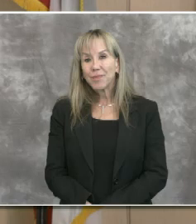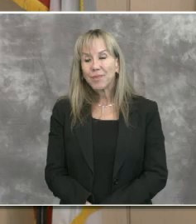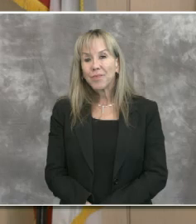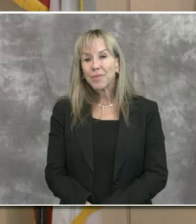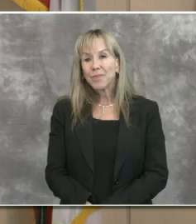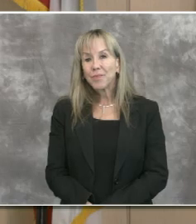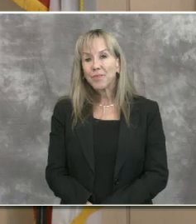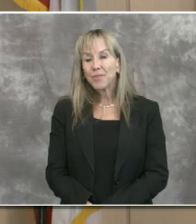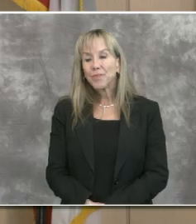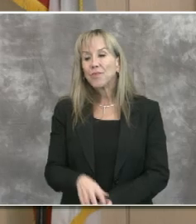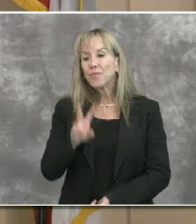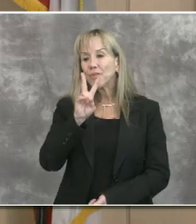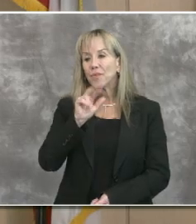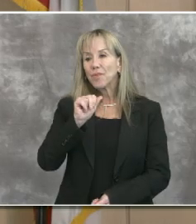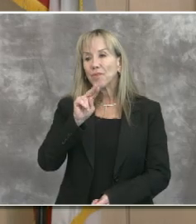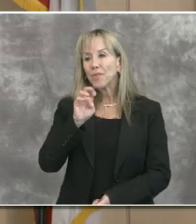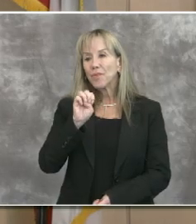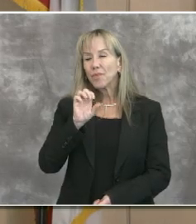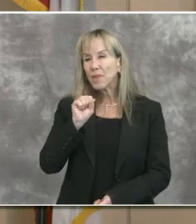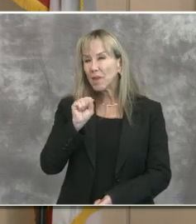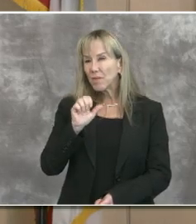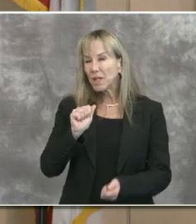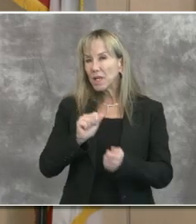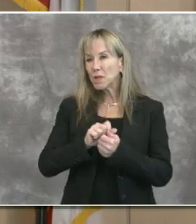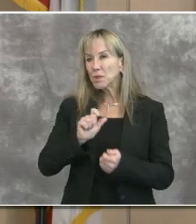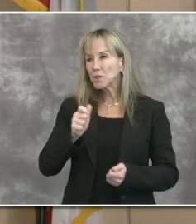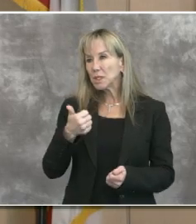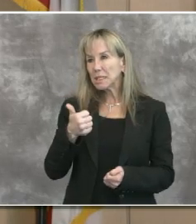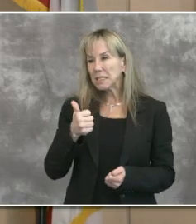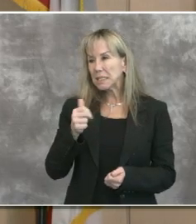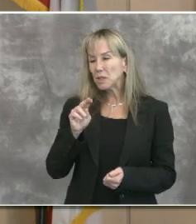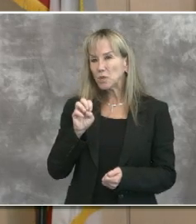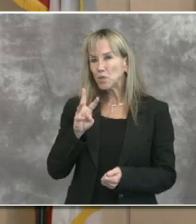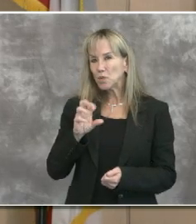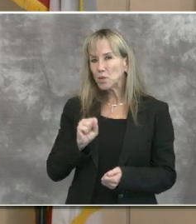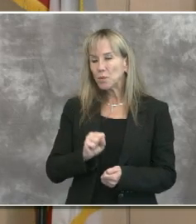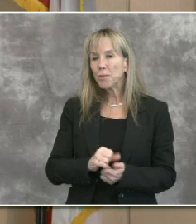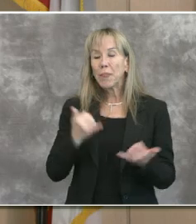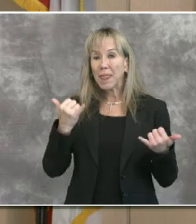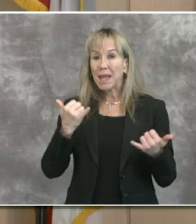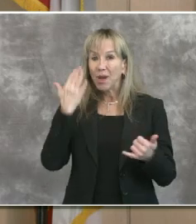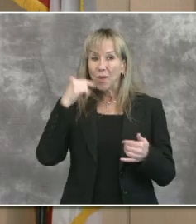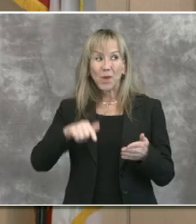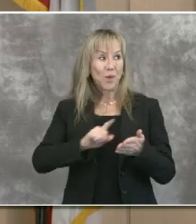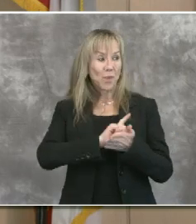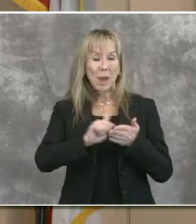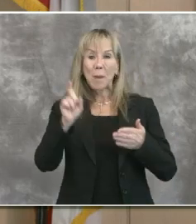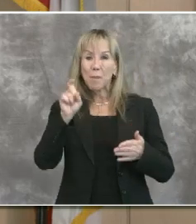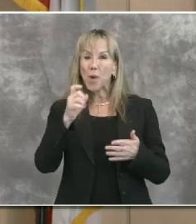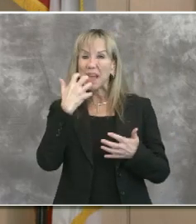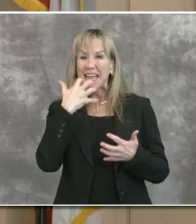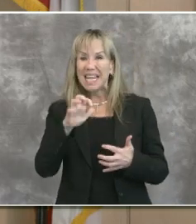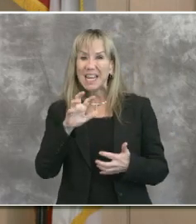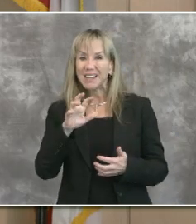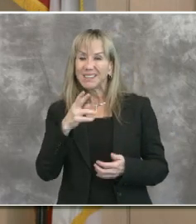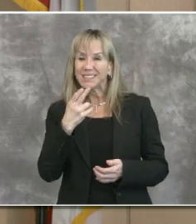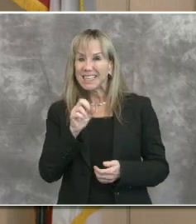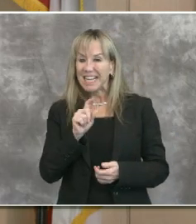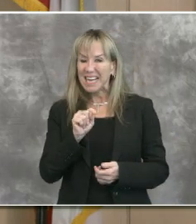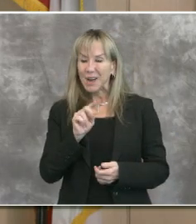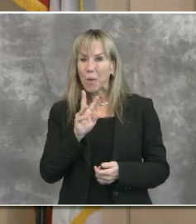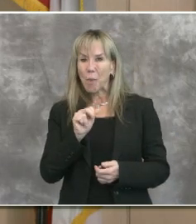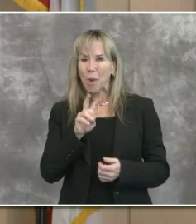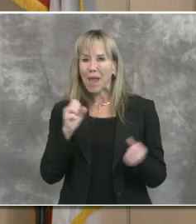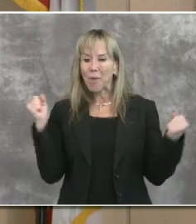Hi, this is Vanessa Van Hefty calling with 10 News. We're expecting a big heat wave this week that's going to stick around for a few days, and just